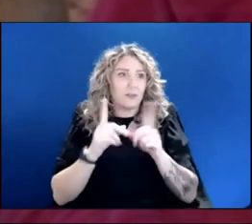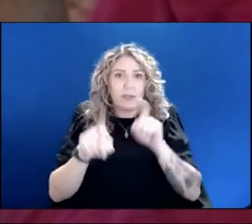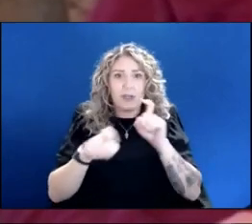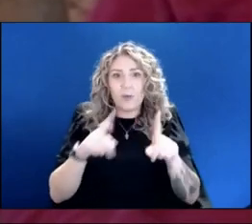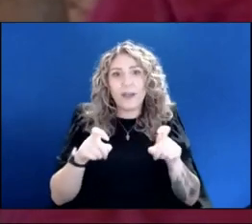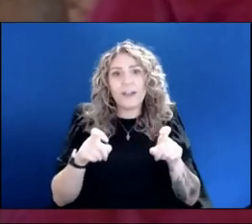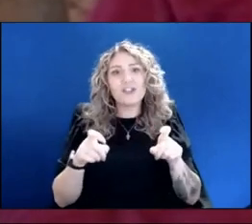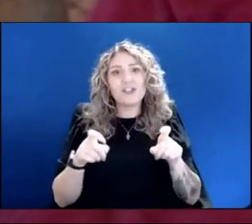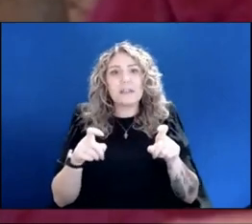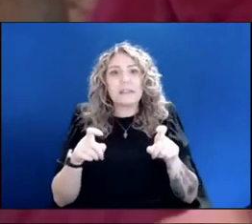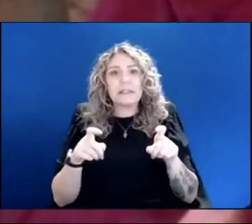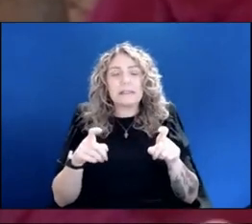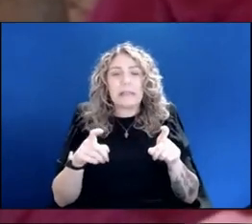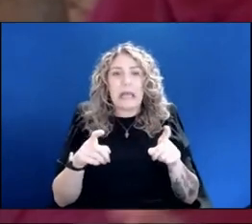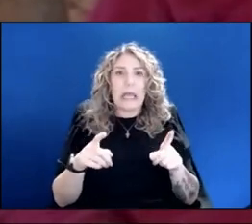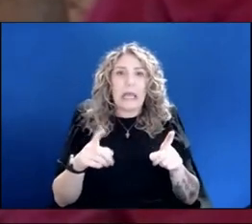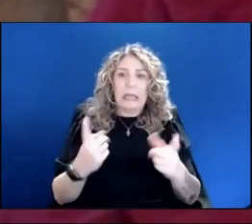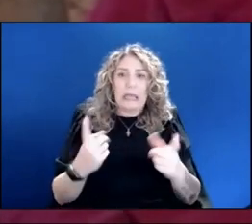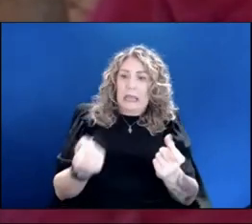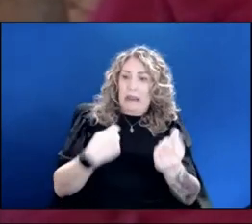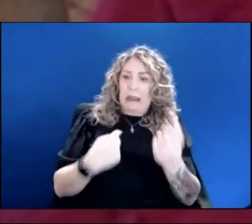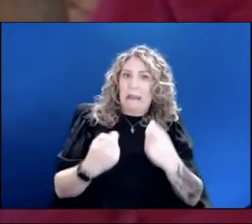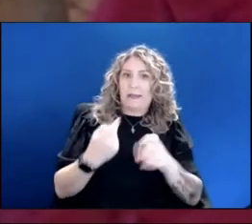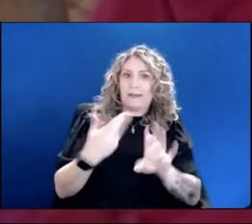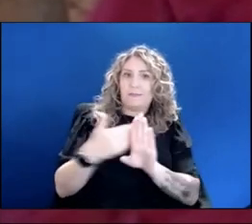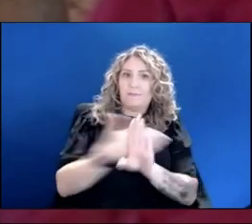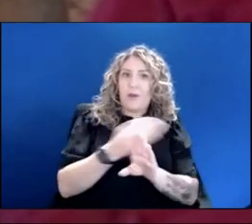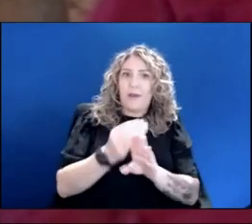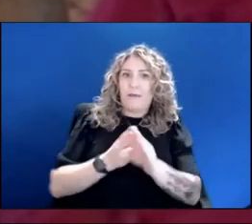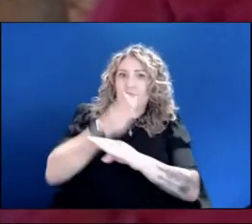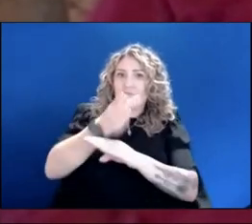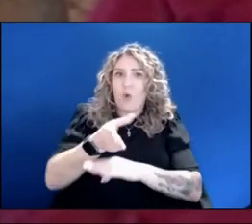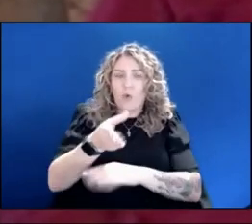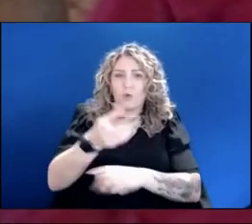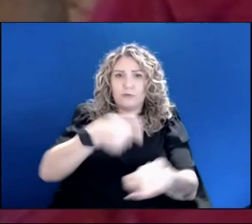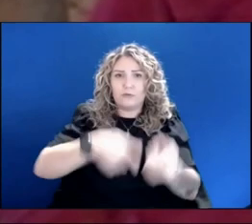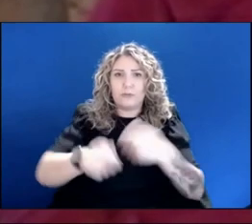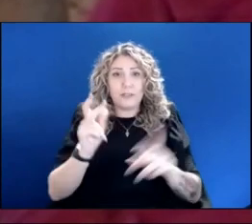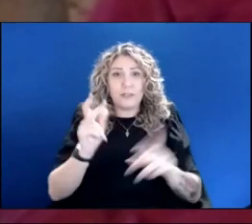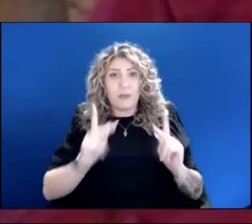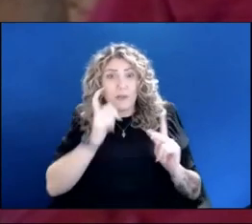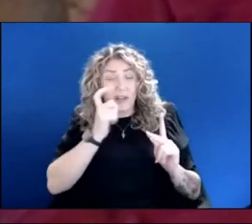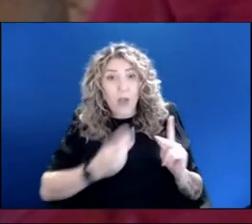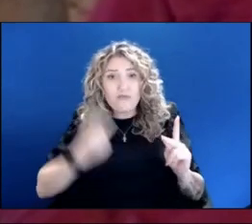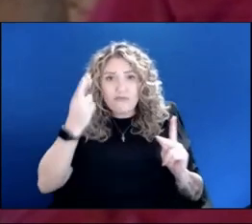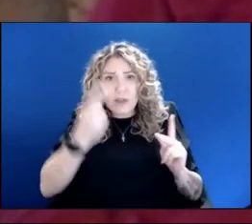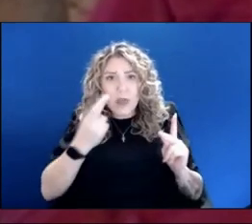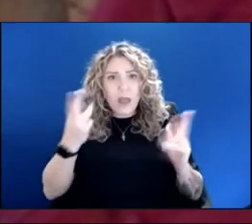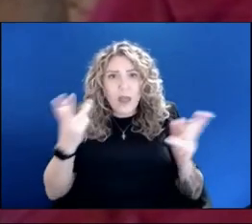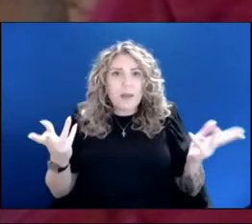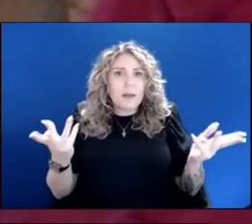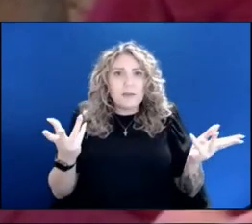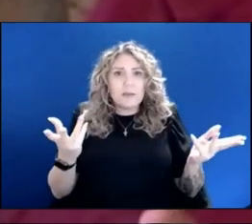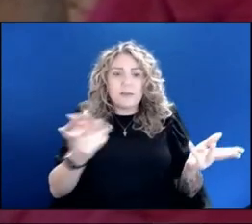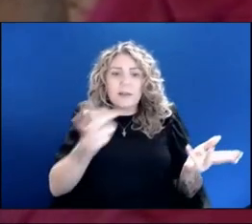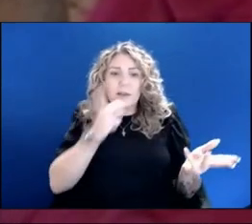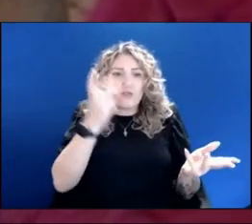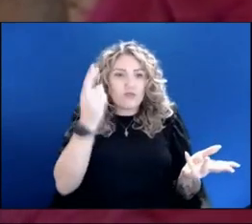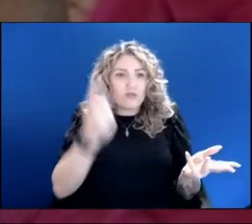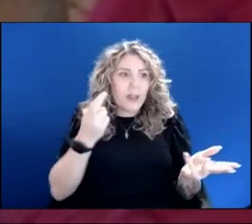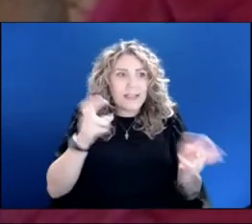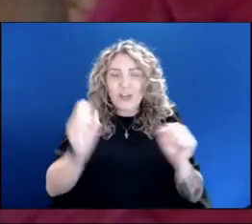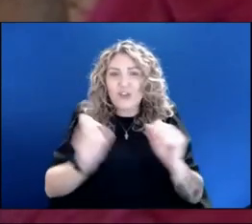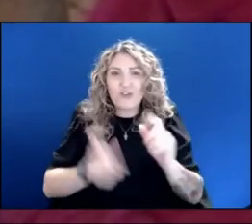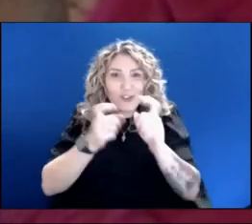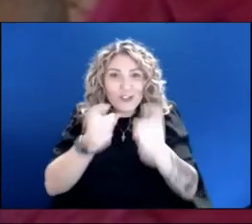were asked of me, like pre and post transplant, people just didn't realize, you know, there was they didn't realize they could even donate.